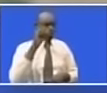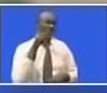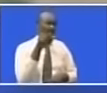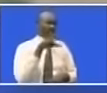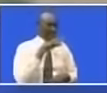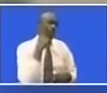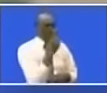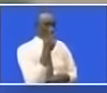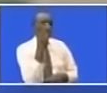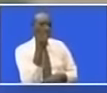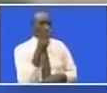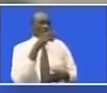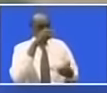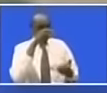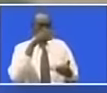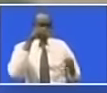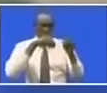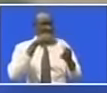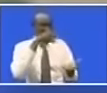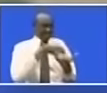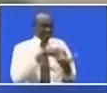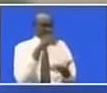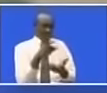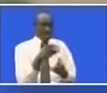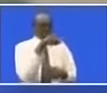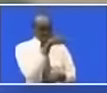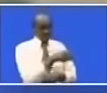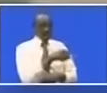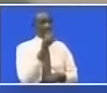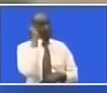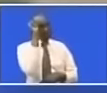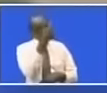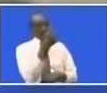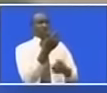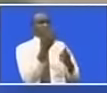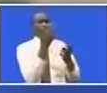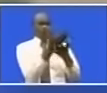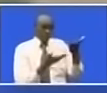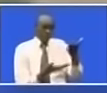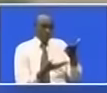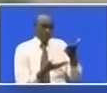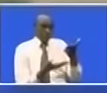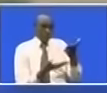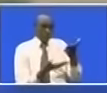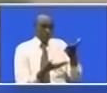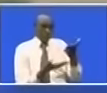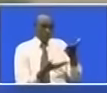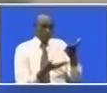or two other polling stations in which there were no presidential ballots, as well as